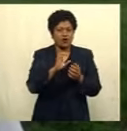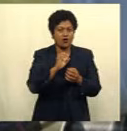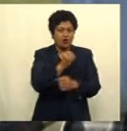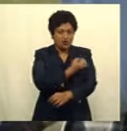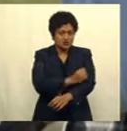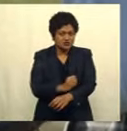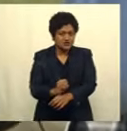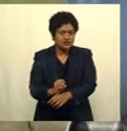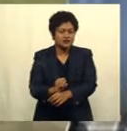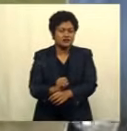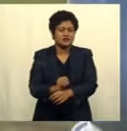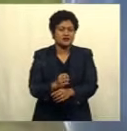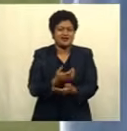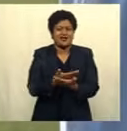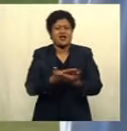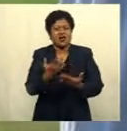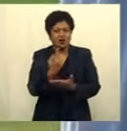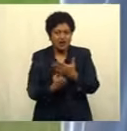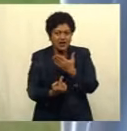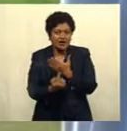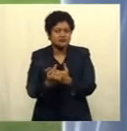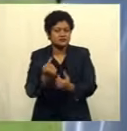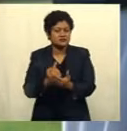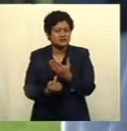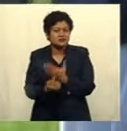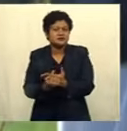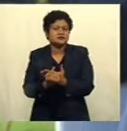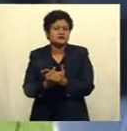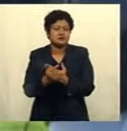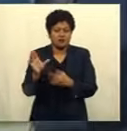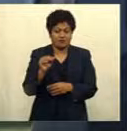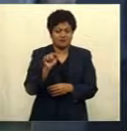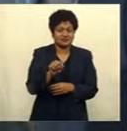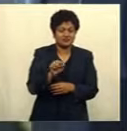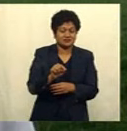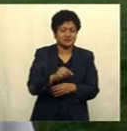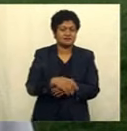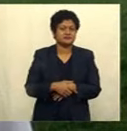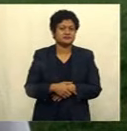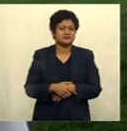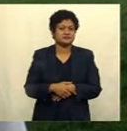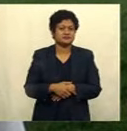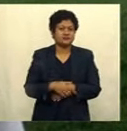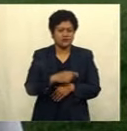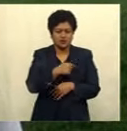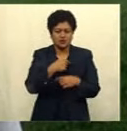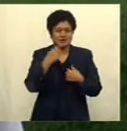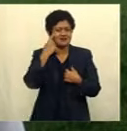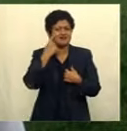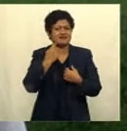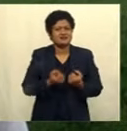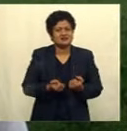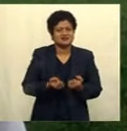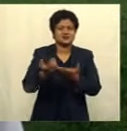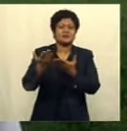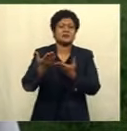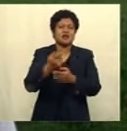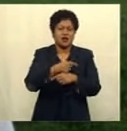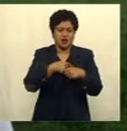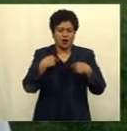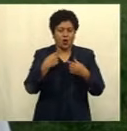that turns out. And then from there, we'll be submitting our